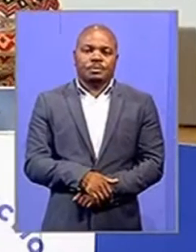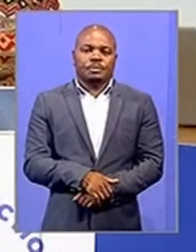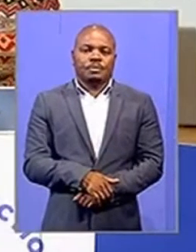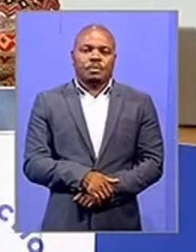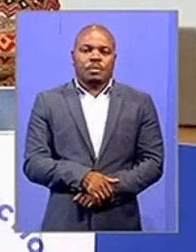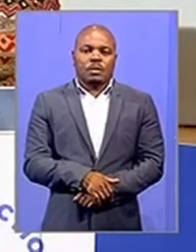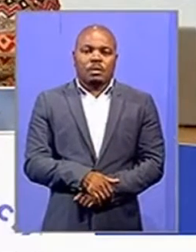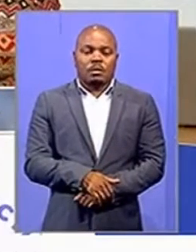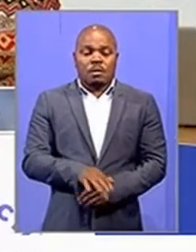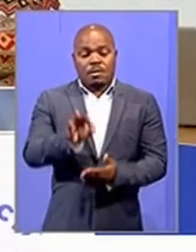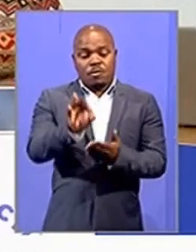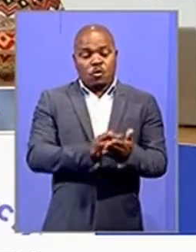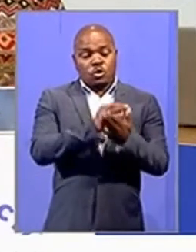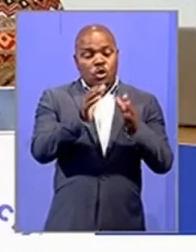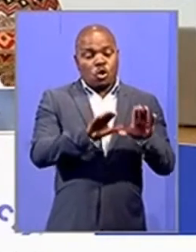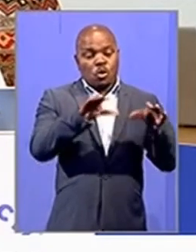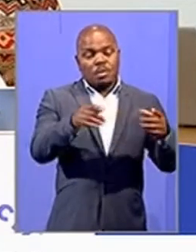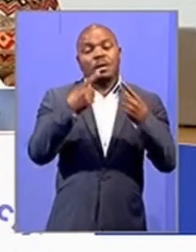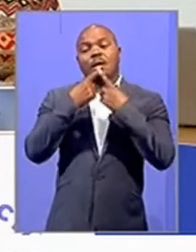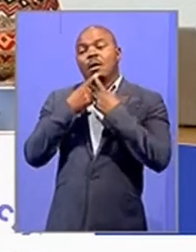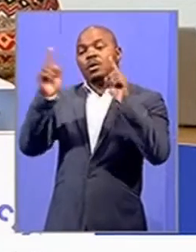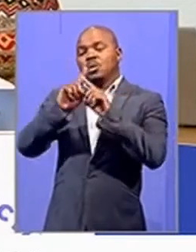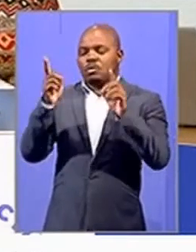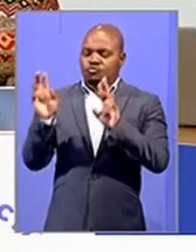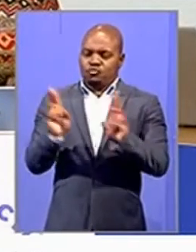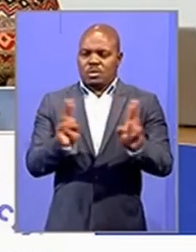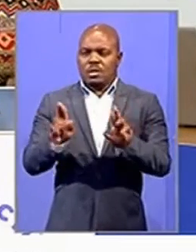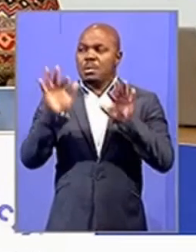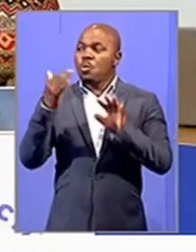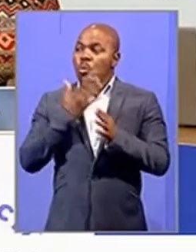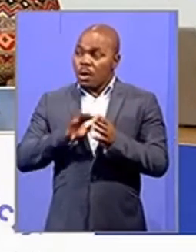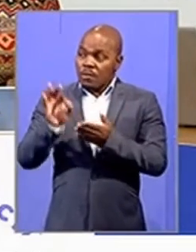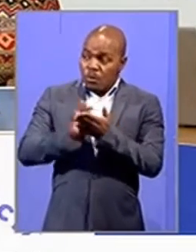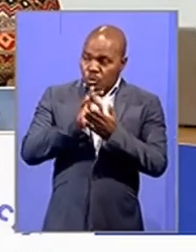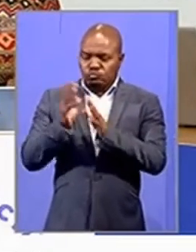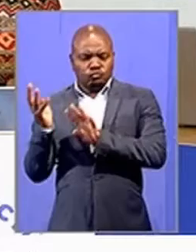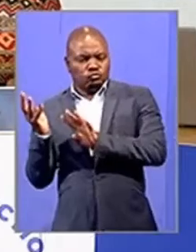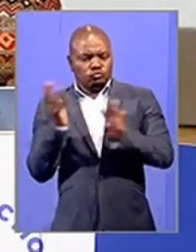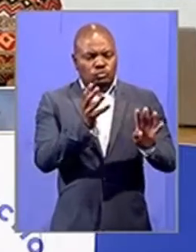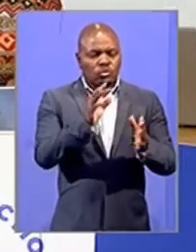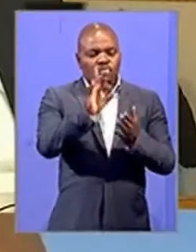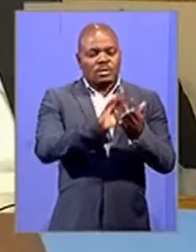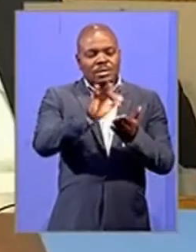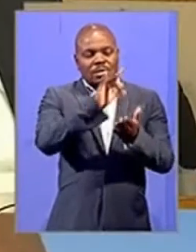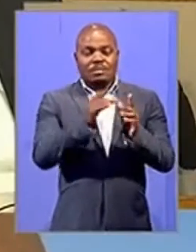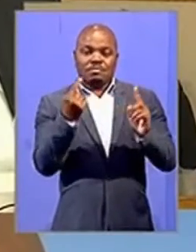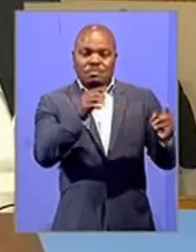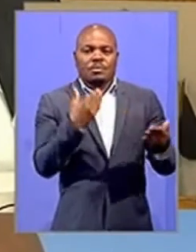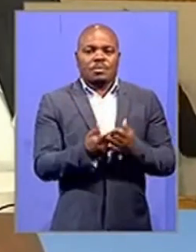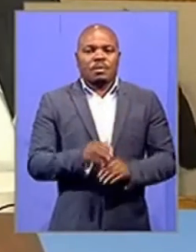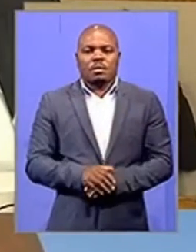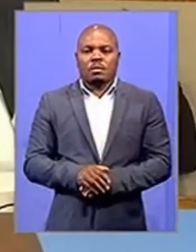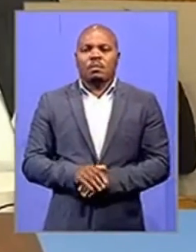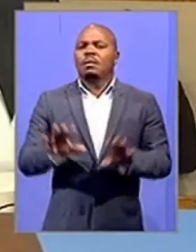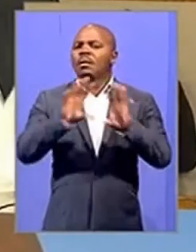The Electoral Commission declares that it is ready to receive potential voters at registration stations. Tsotlhe di aperitse mmogo